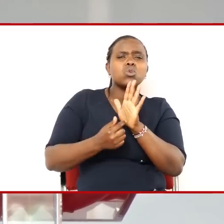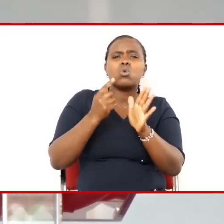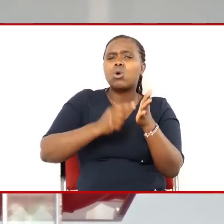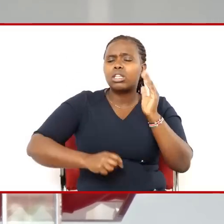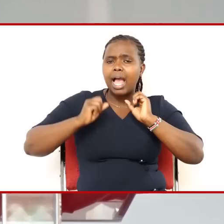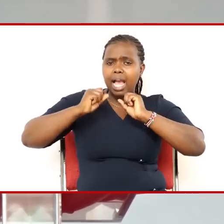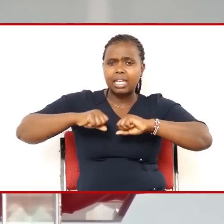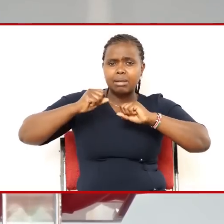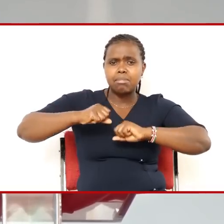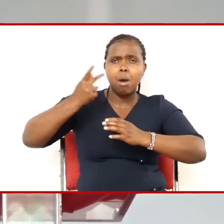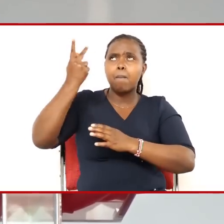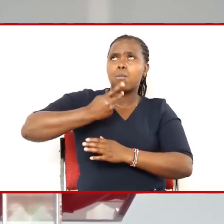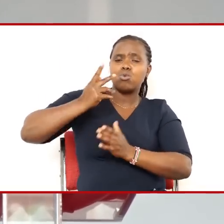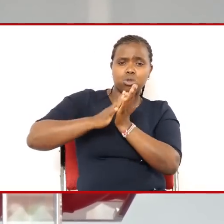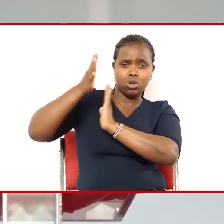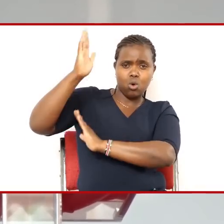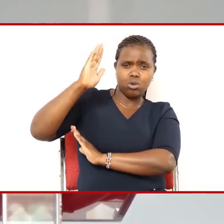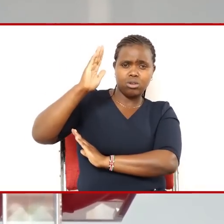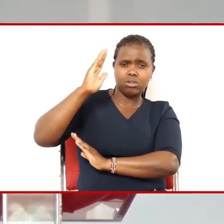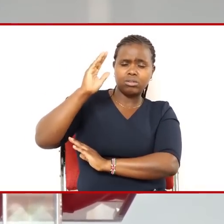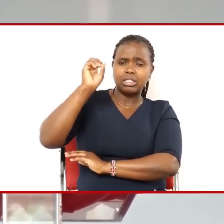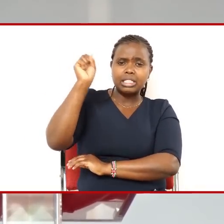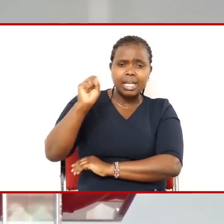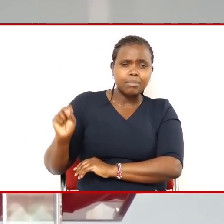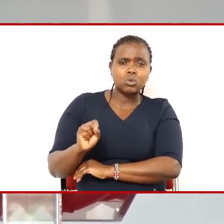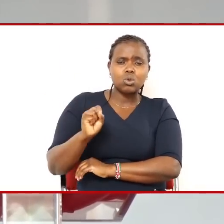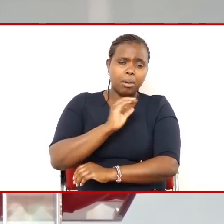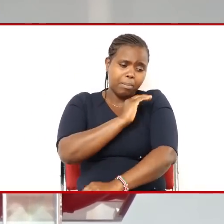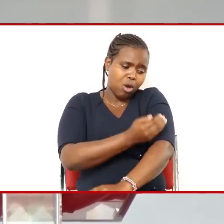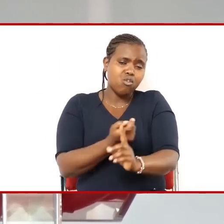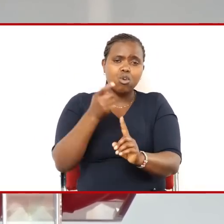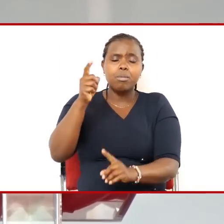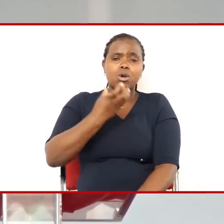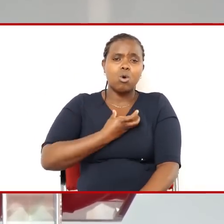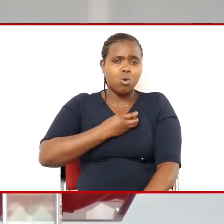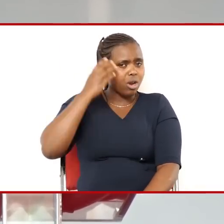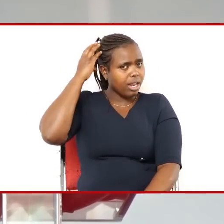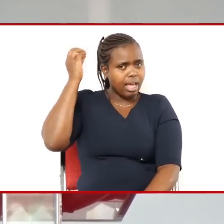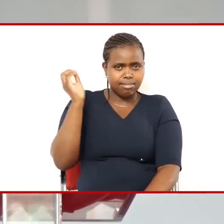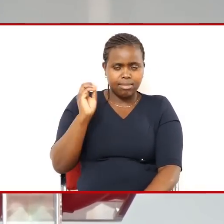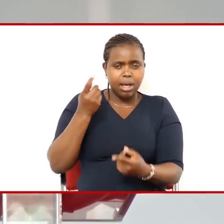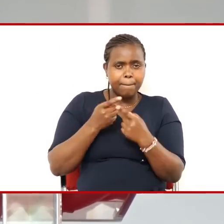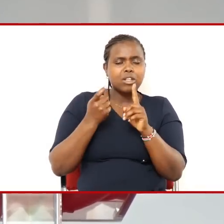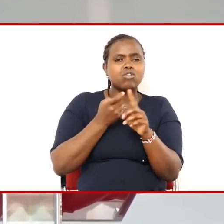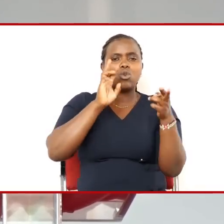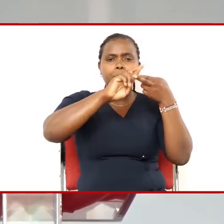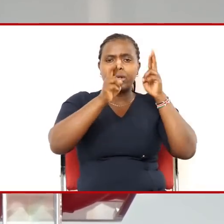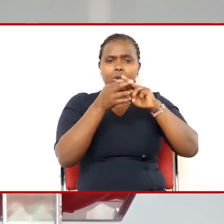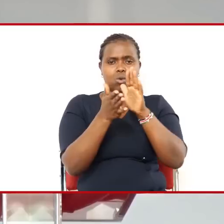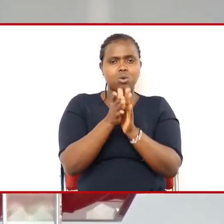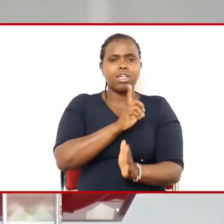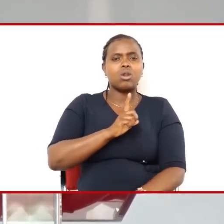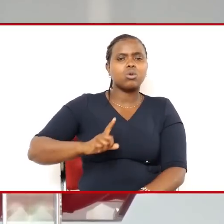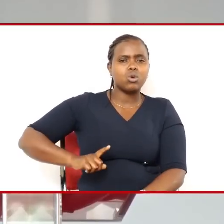to God as a Nazarite. Samson's power did not come from his hair, but it came from his relationship with the